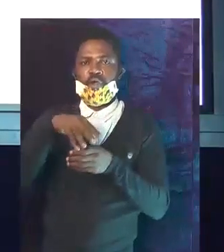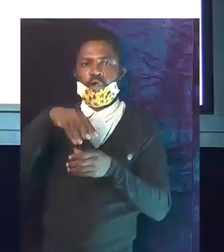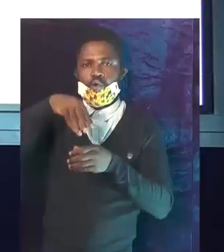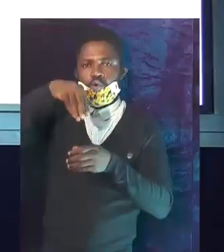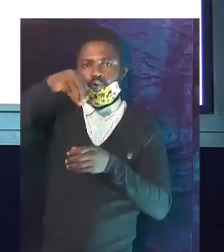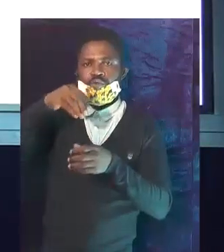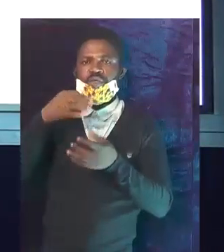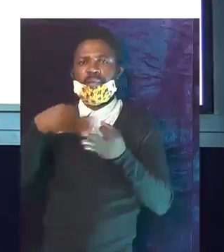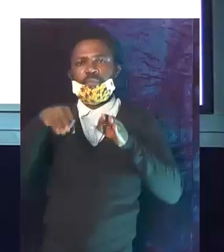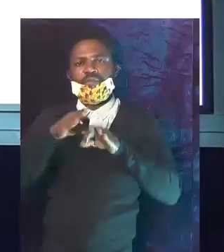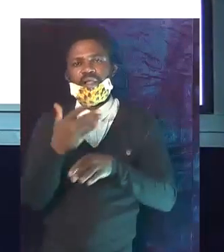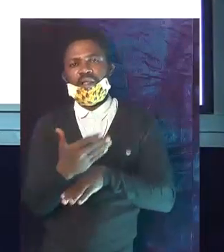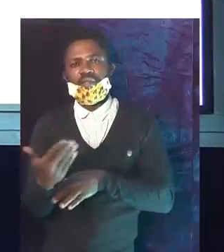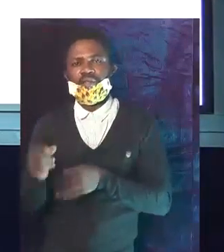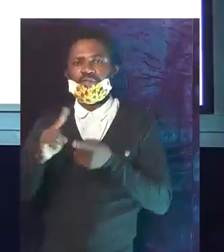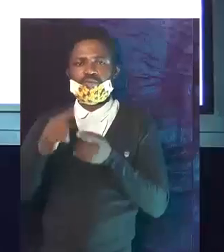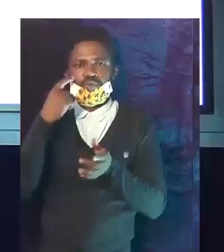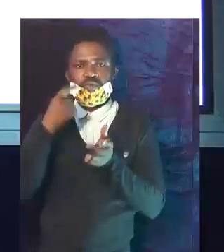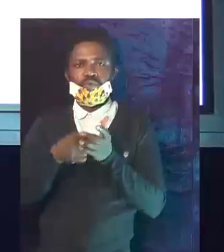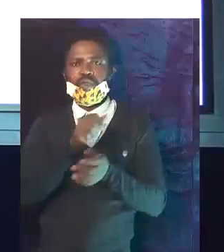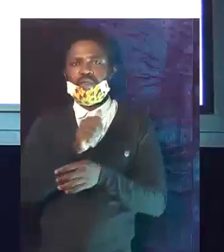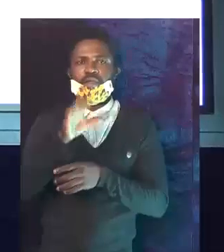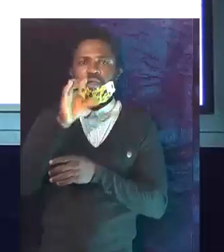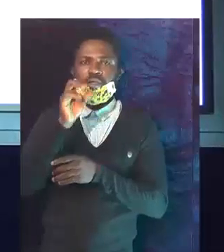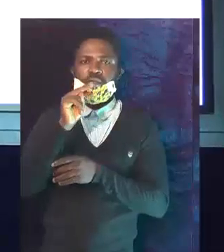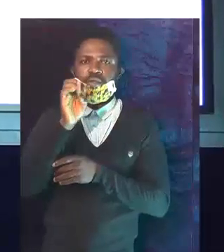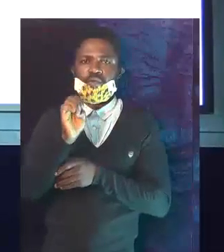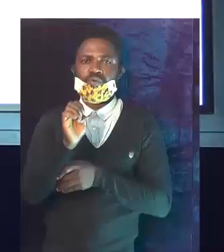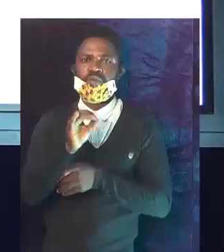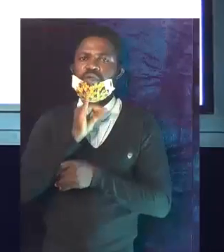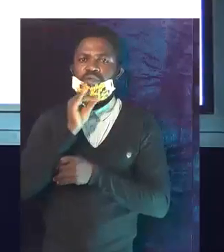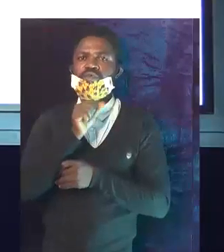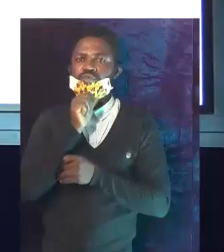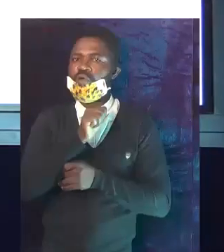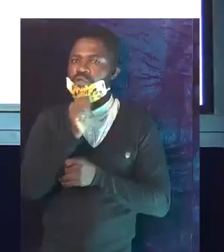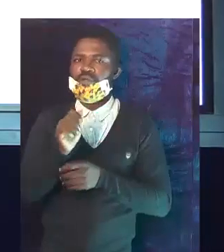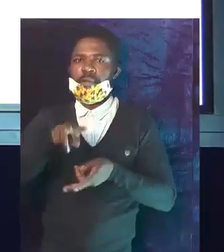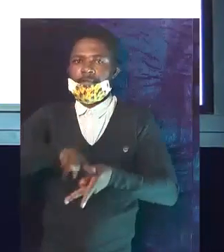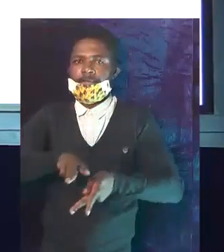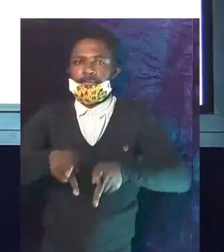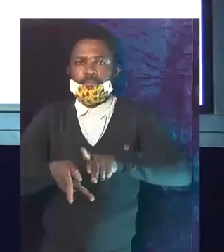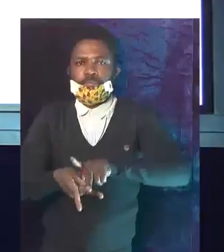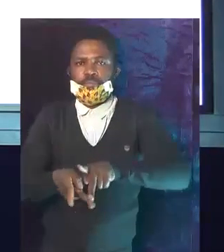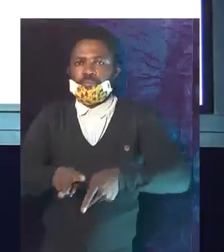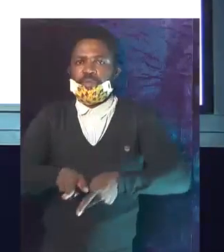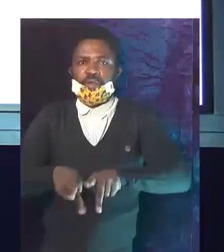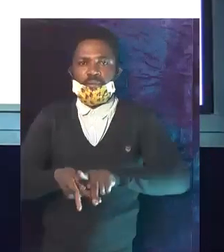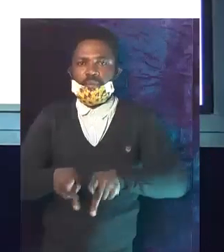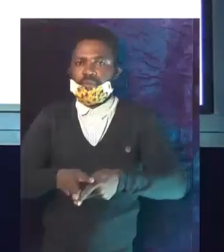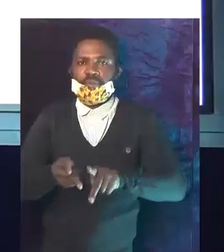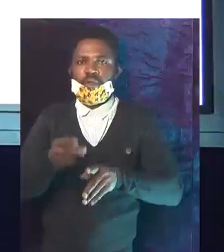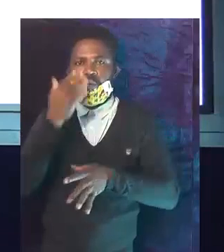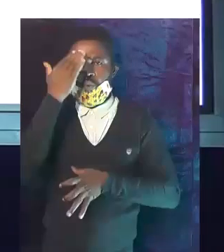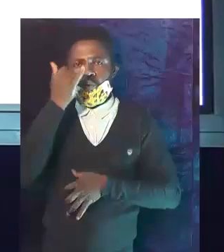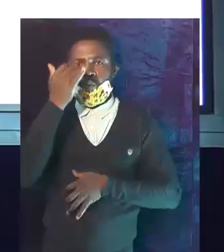important thing to note, a cone is not a pyramid. A cone is not a pyramid. And